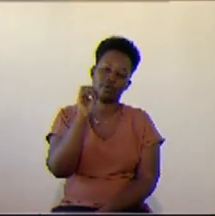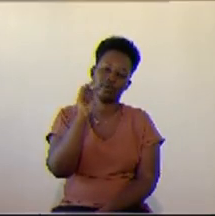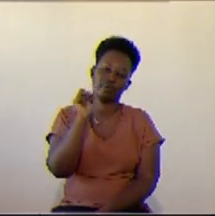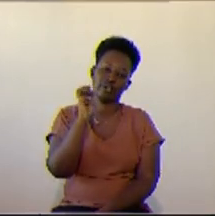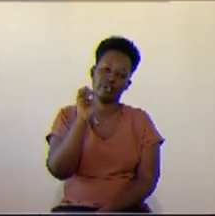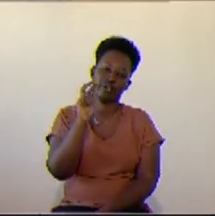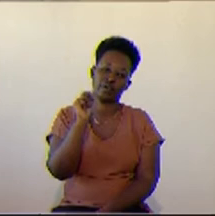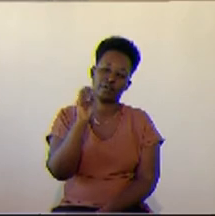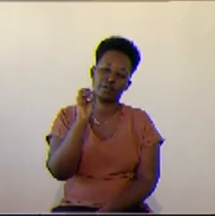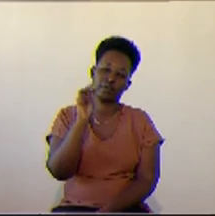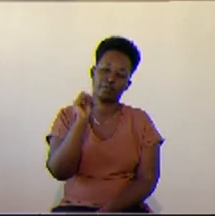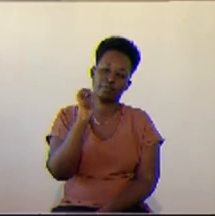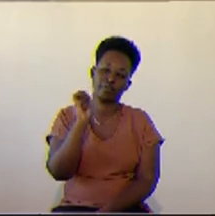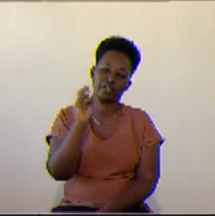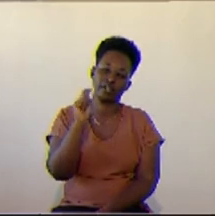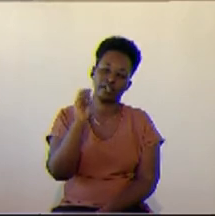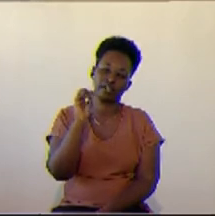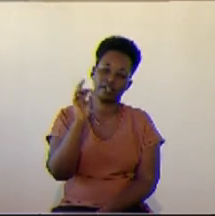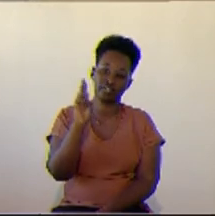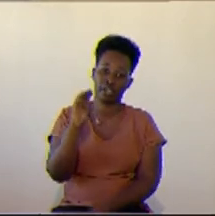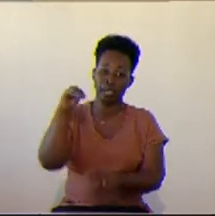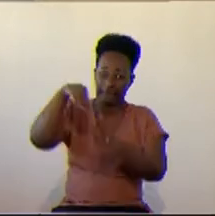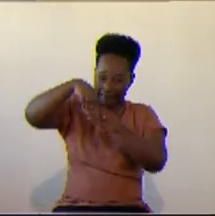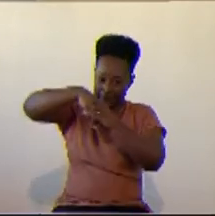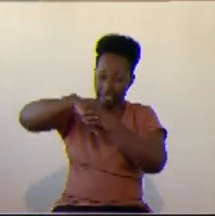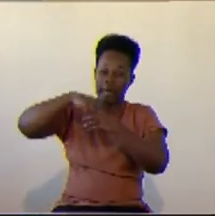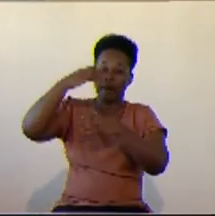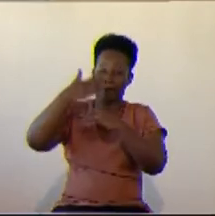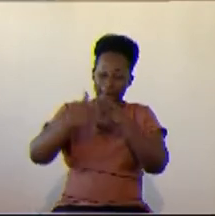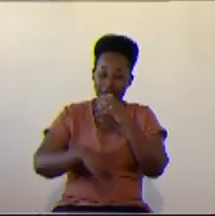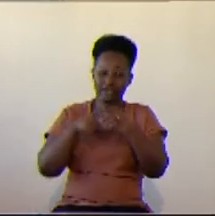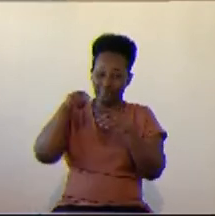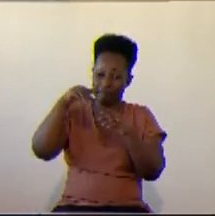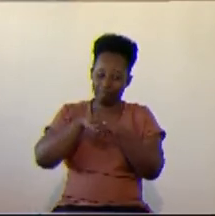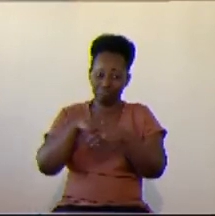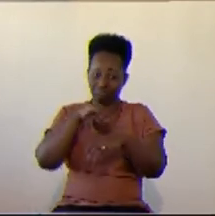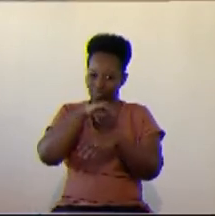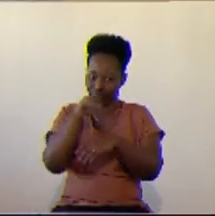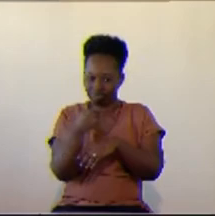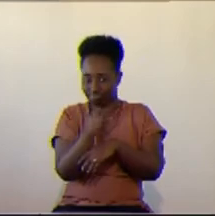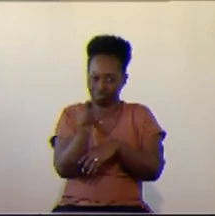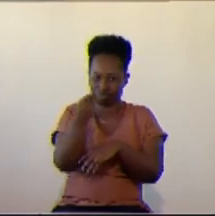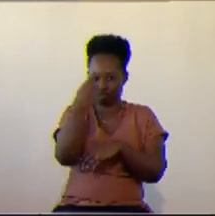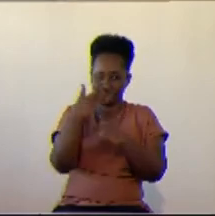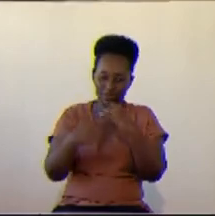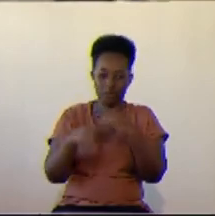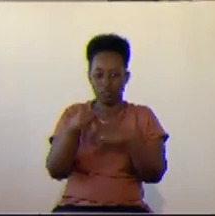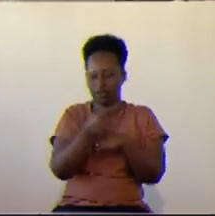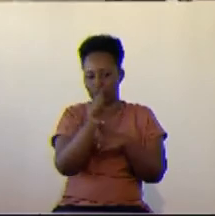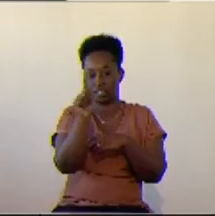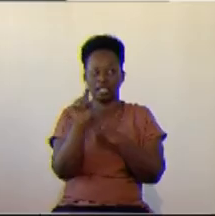hand. And inside here, there's blood, which is flowing in the blood vessel. So the